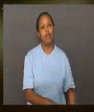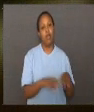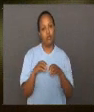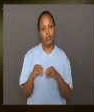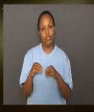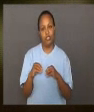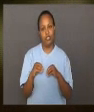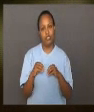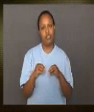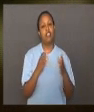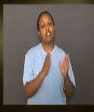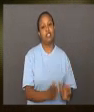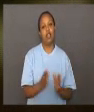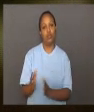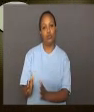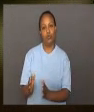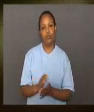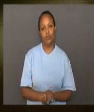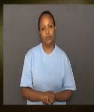Students, let's get ready.